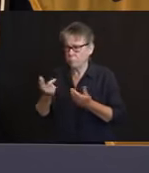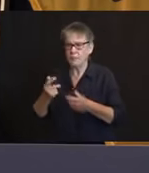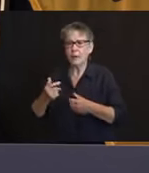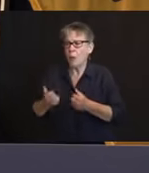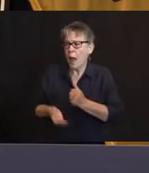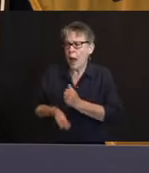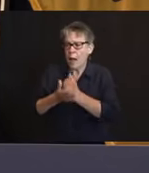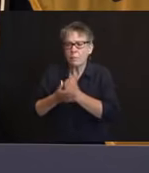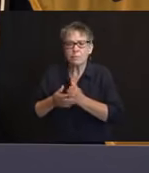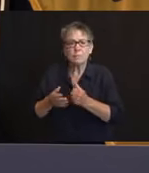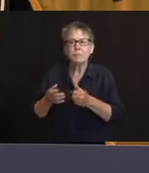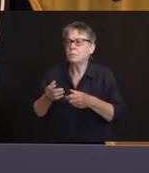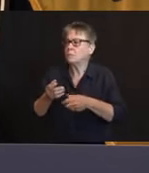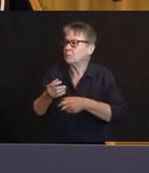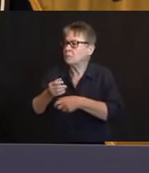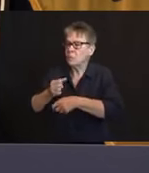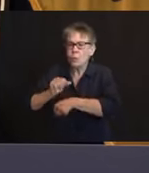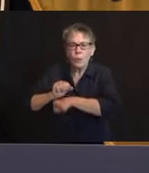progress.